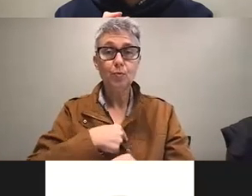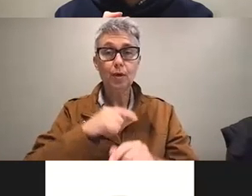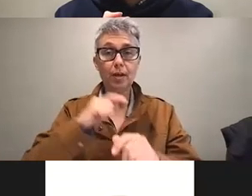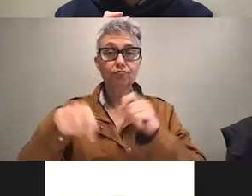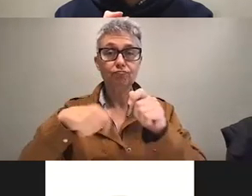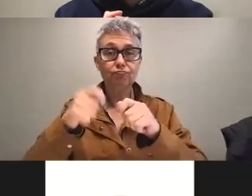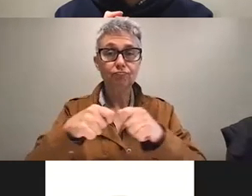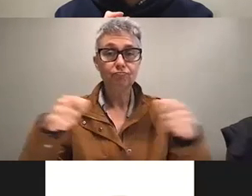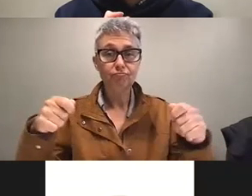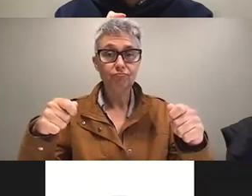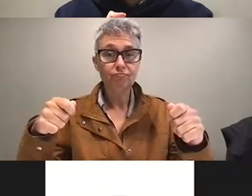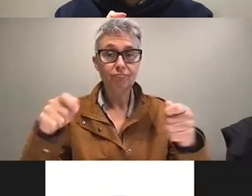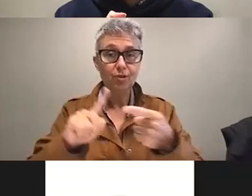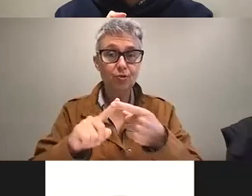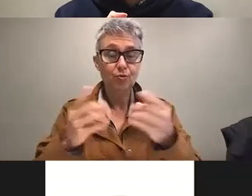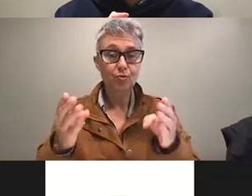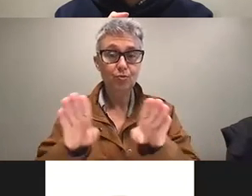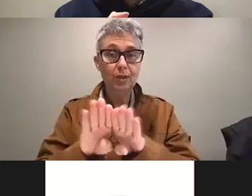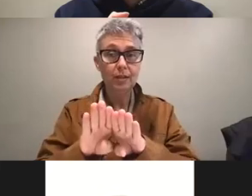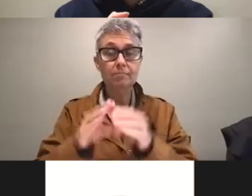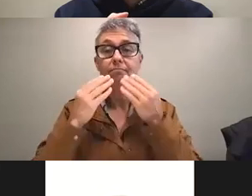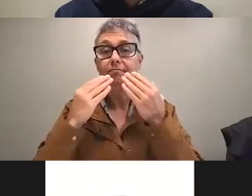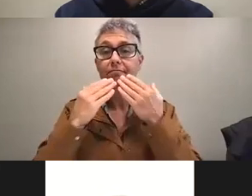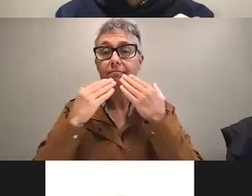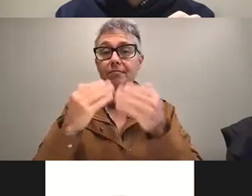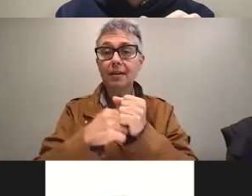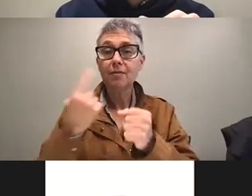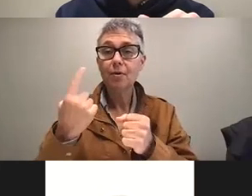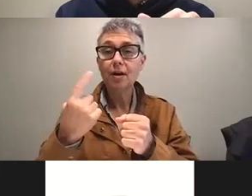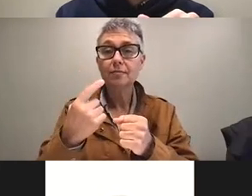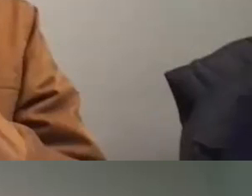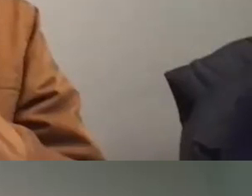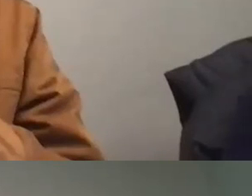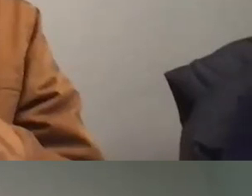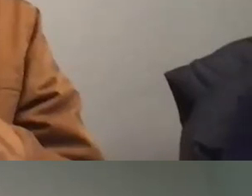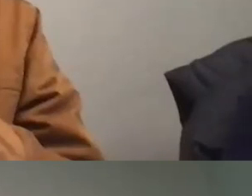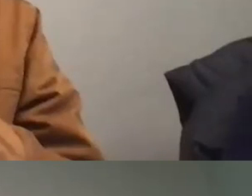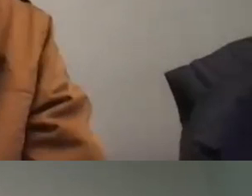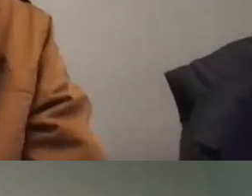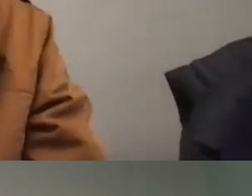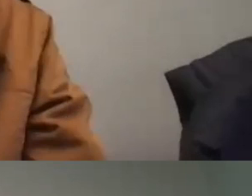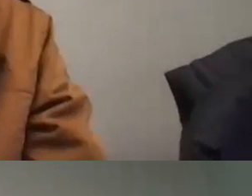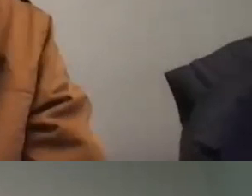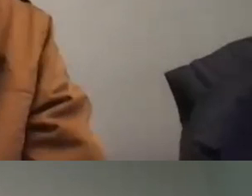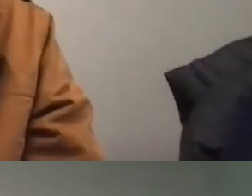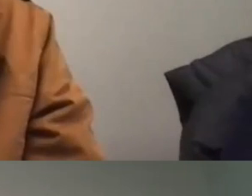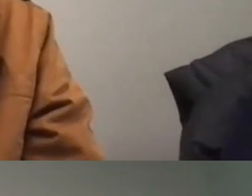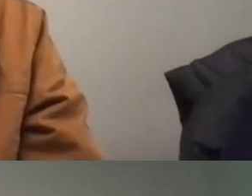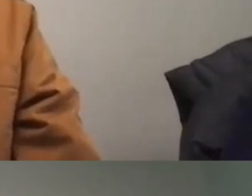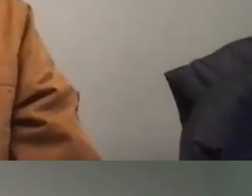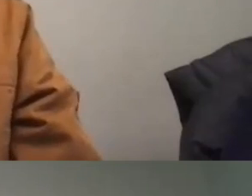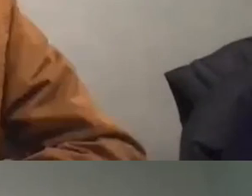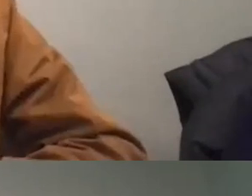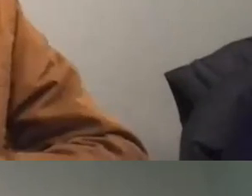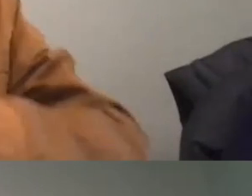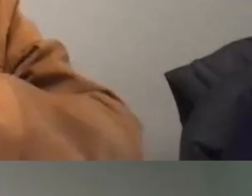in to an end now. Thank you again for your great talk, Wengong, and thank you again for your time. And just another